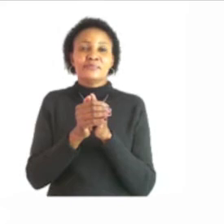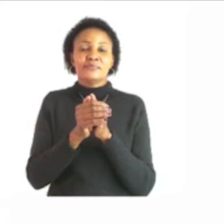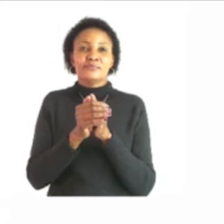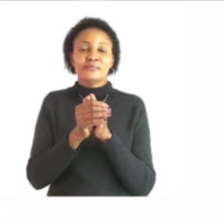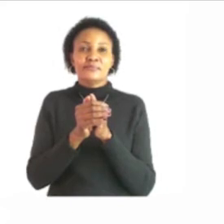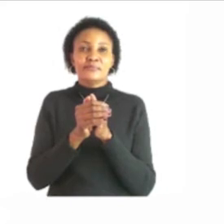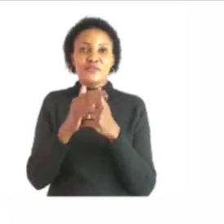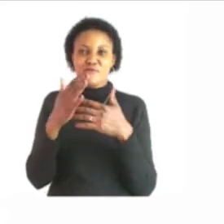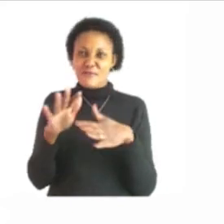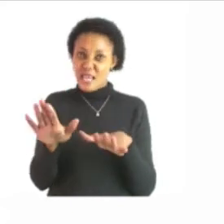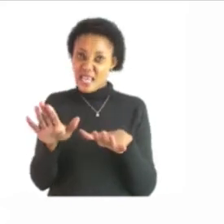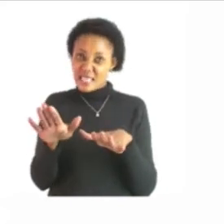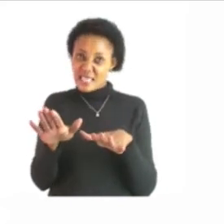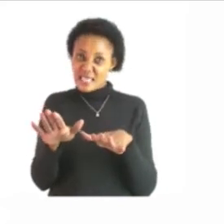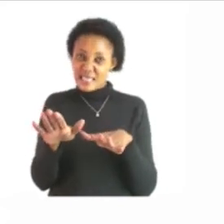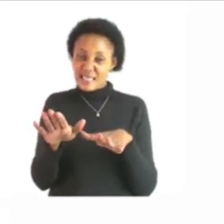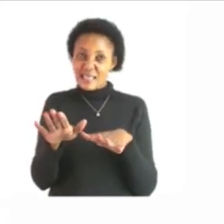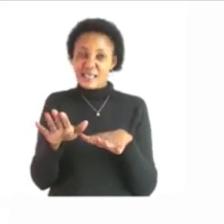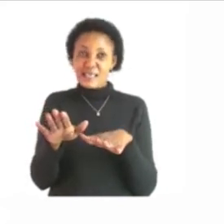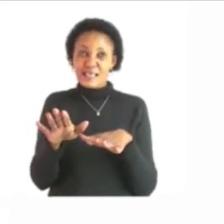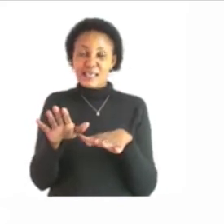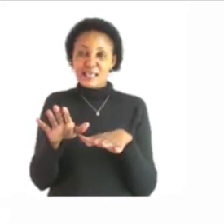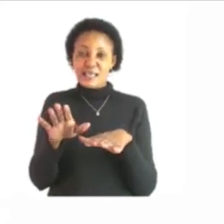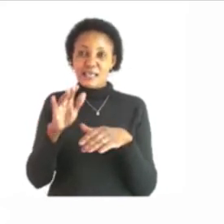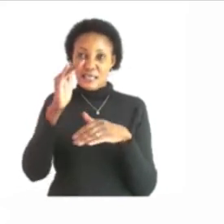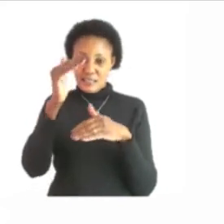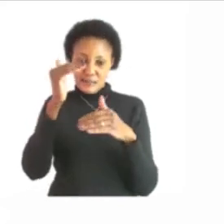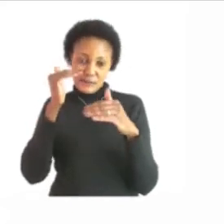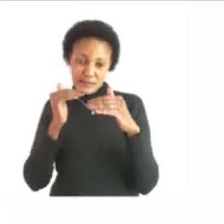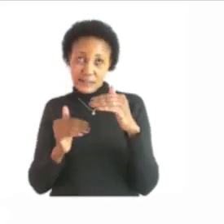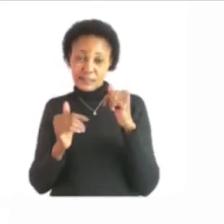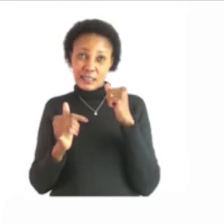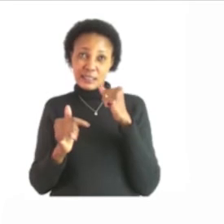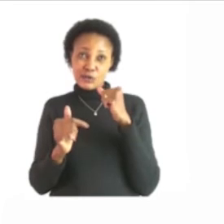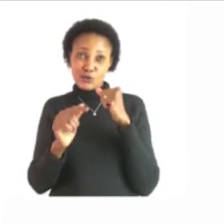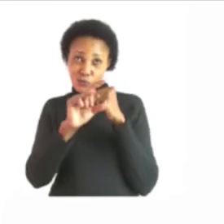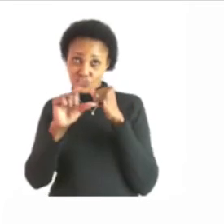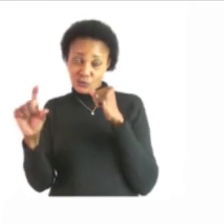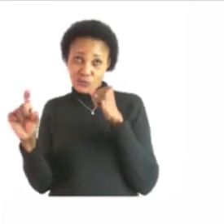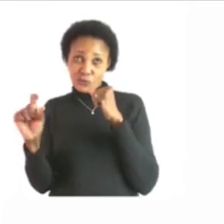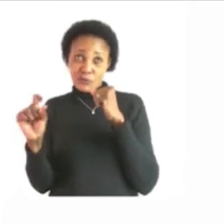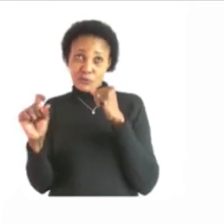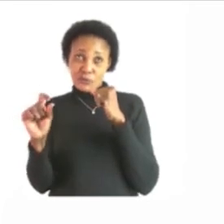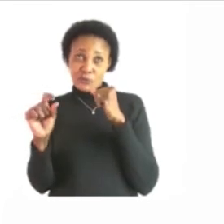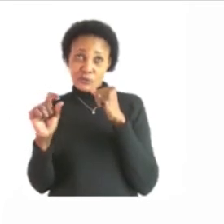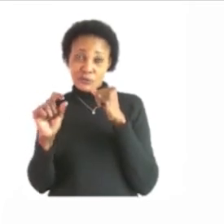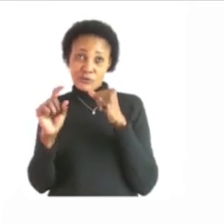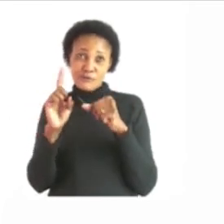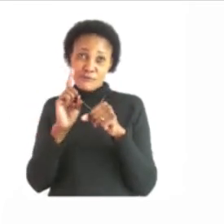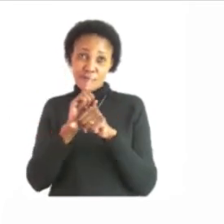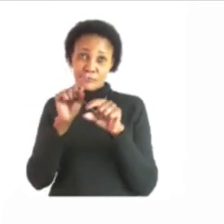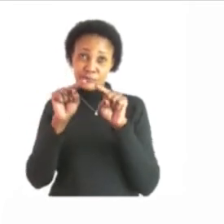Have you done that? Now let's go to the second row. In the second row, the first